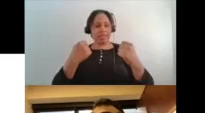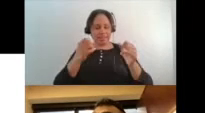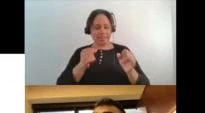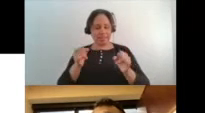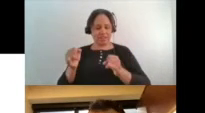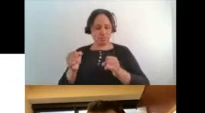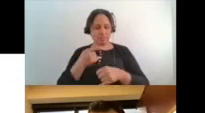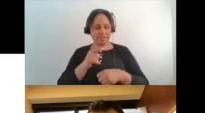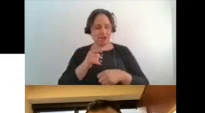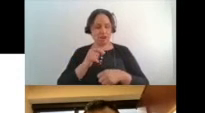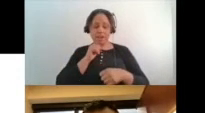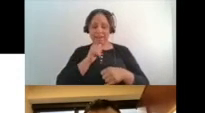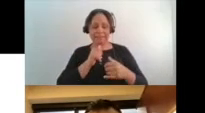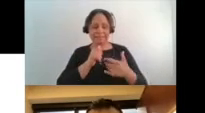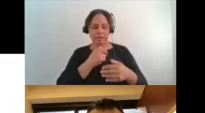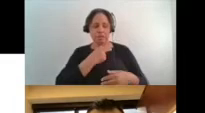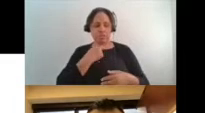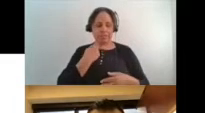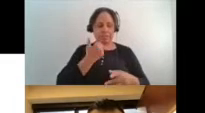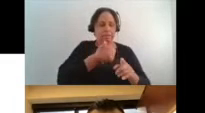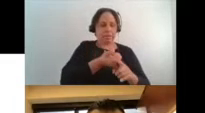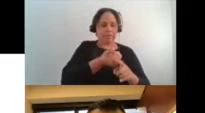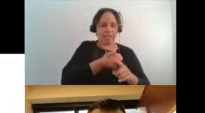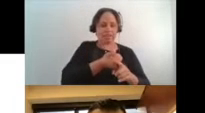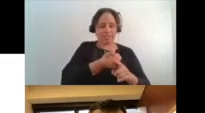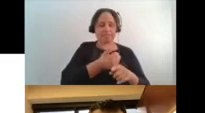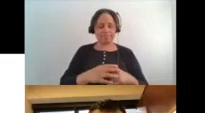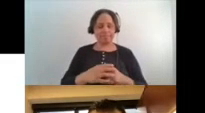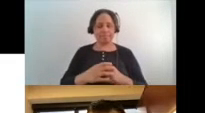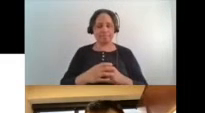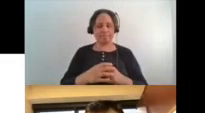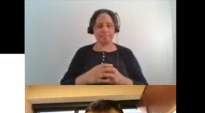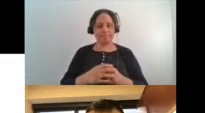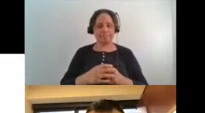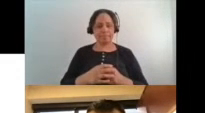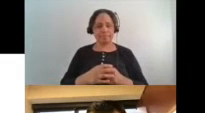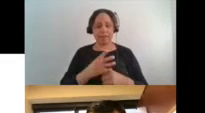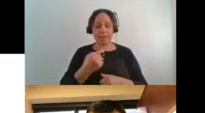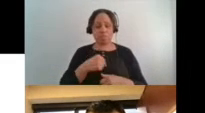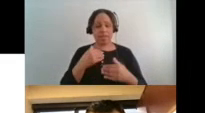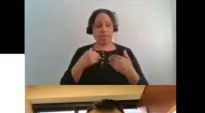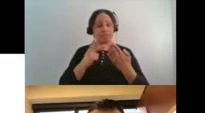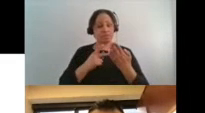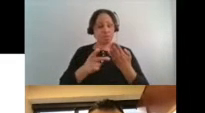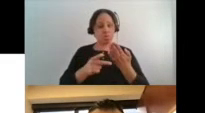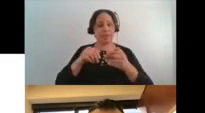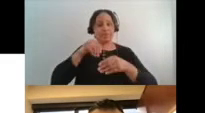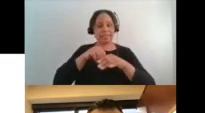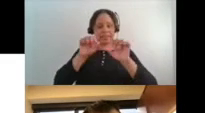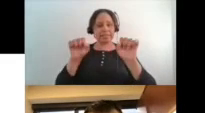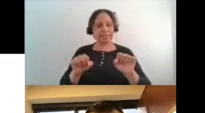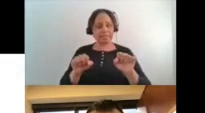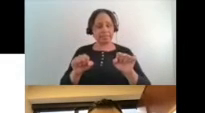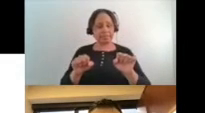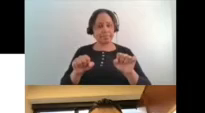of them having organ dysfunction in the future, okay? And we have programs within our system that can be a